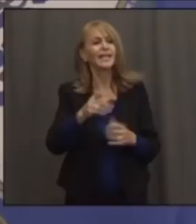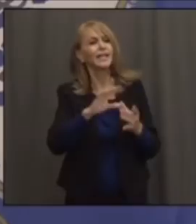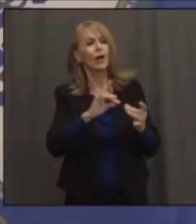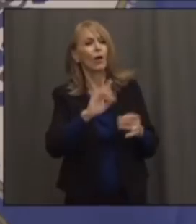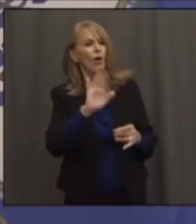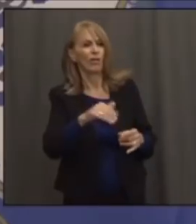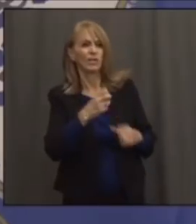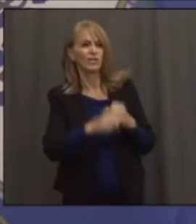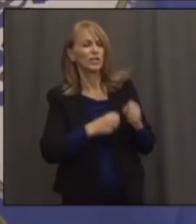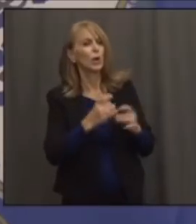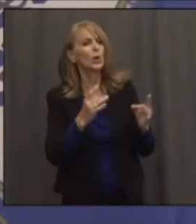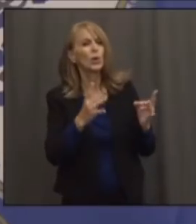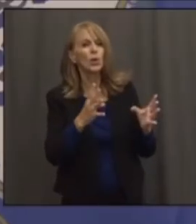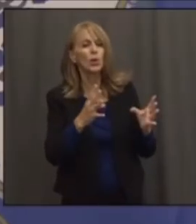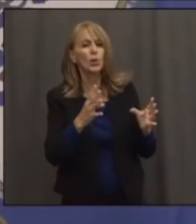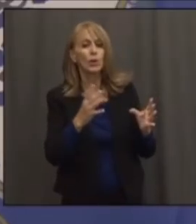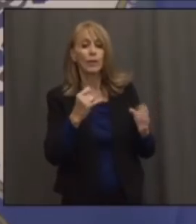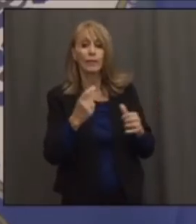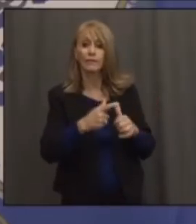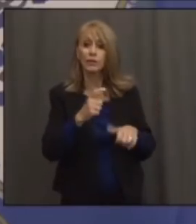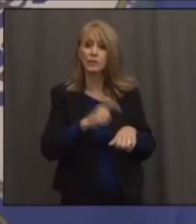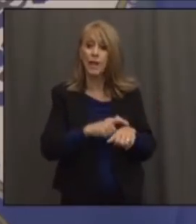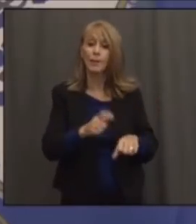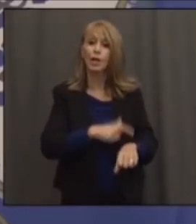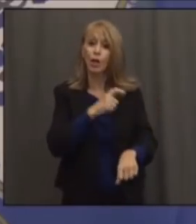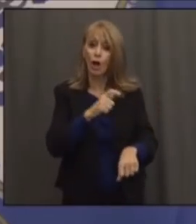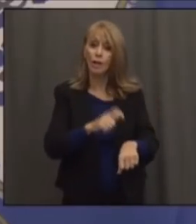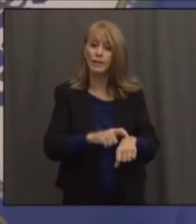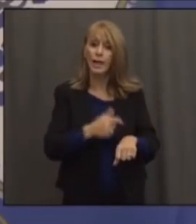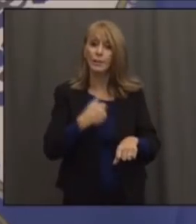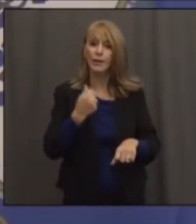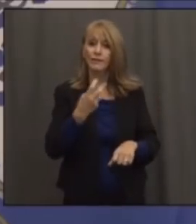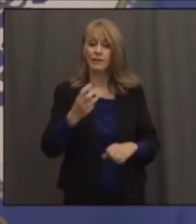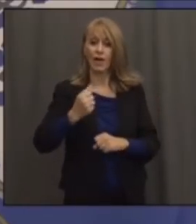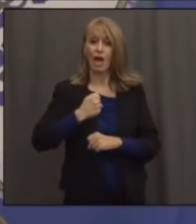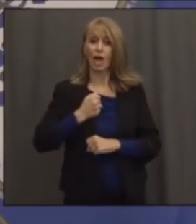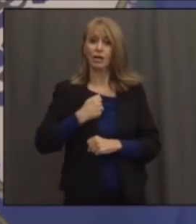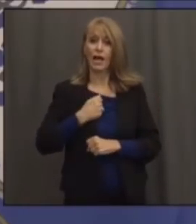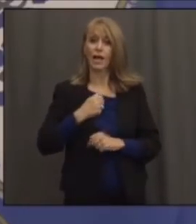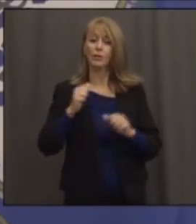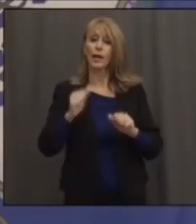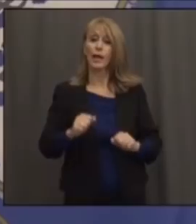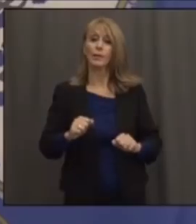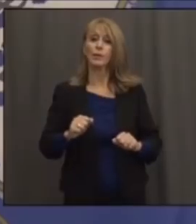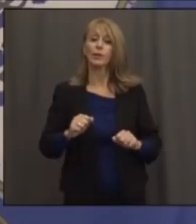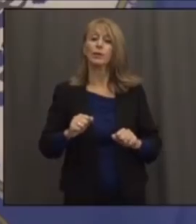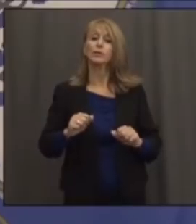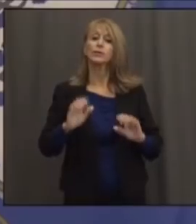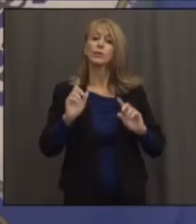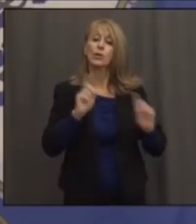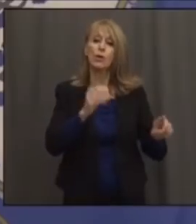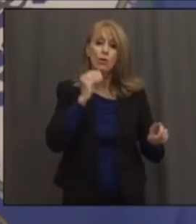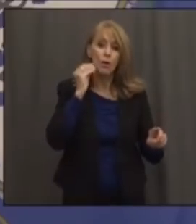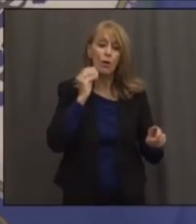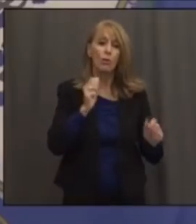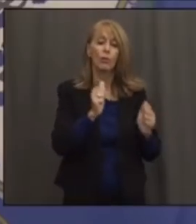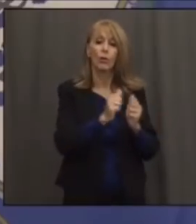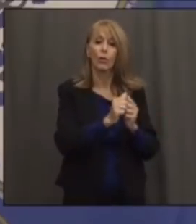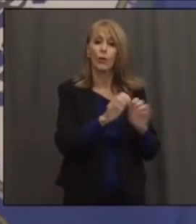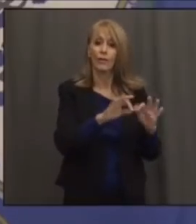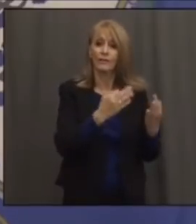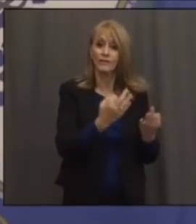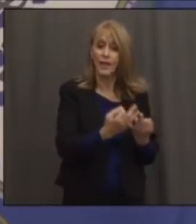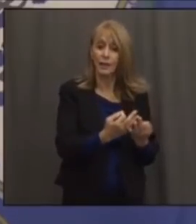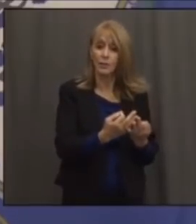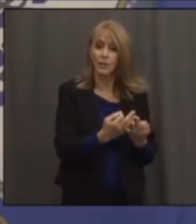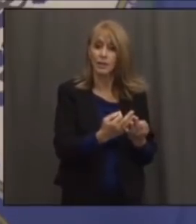And for the first time in a long time, we have a few hundred of our Guard who are able to stand down, spend a little more time with their family, take